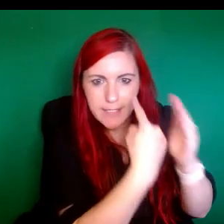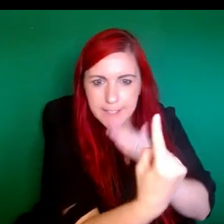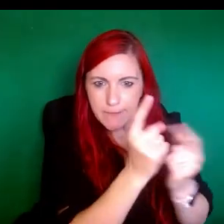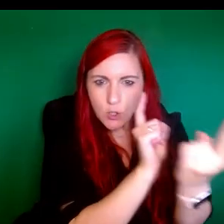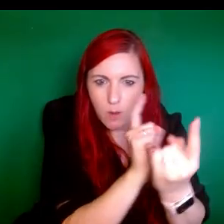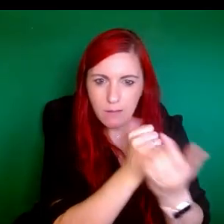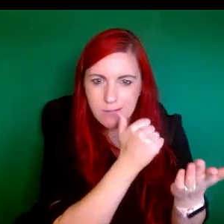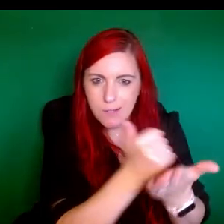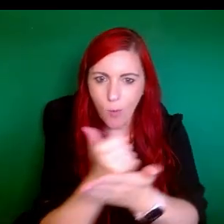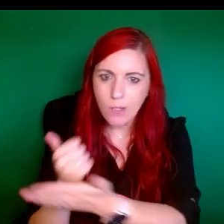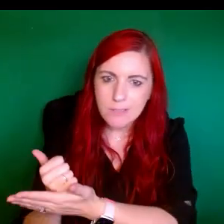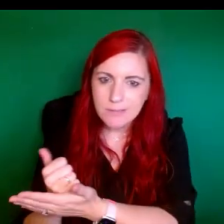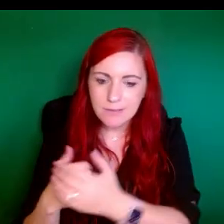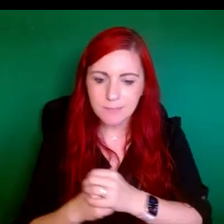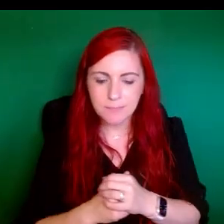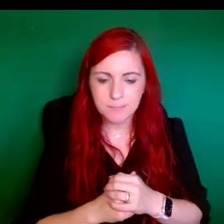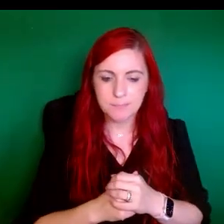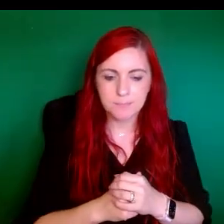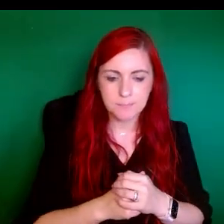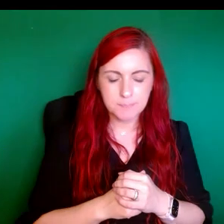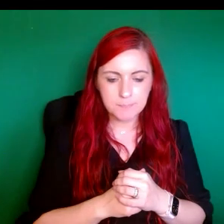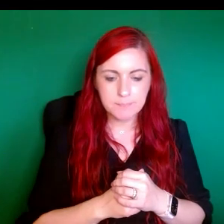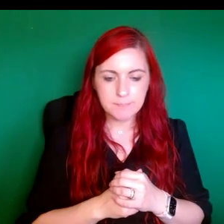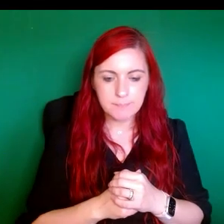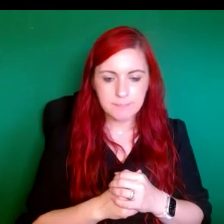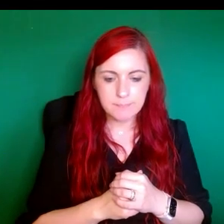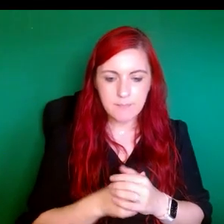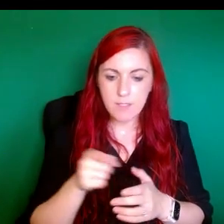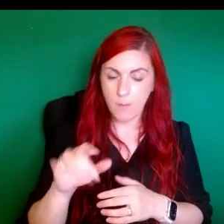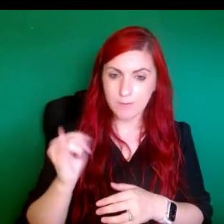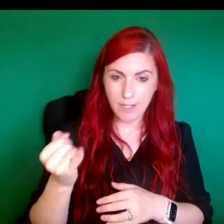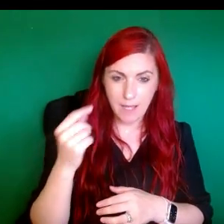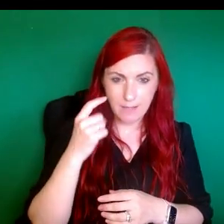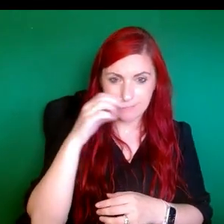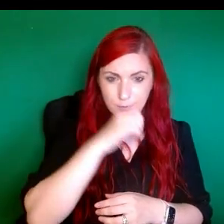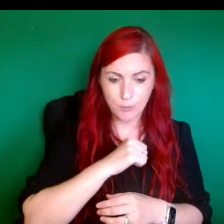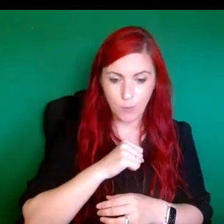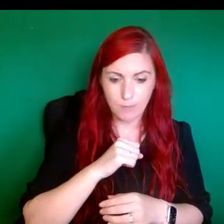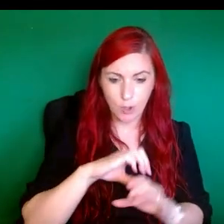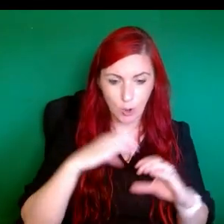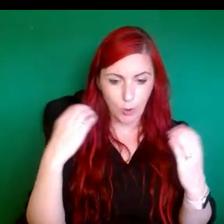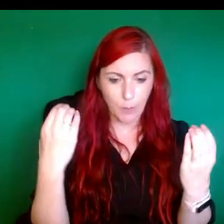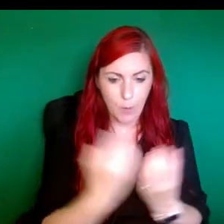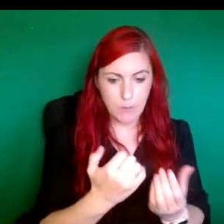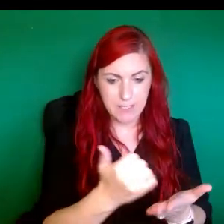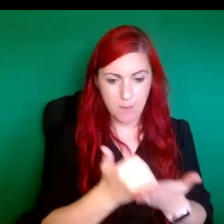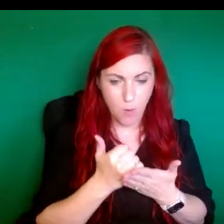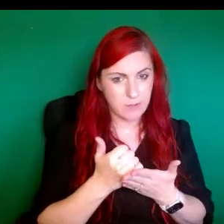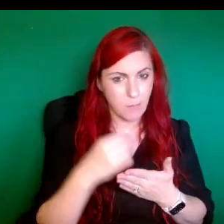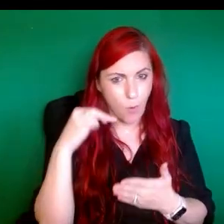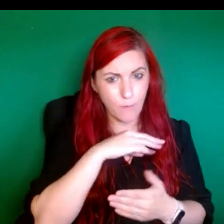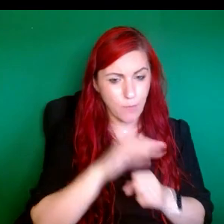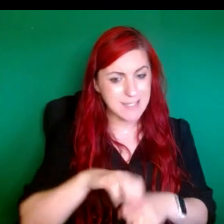Thanks, Sinead. And Jackie, I imagine the support of the community is of paramount importance to the senior support services.